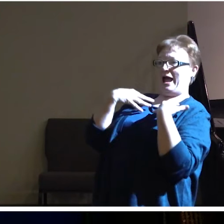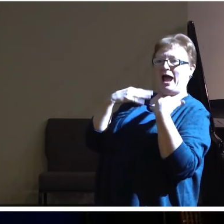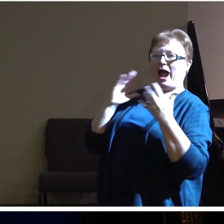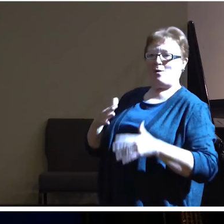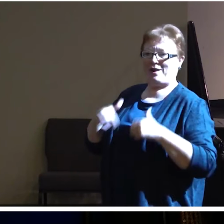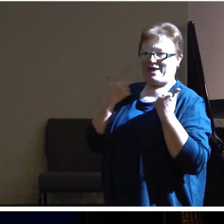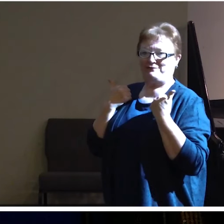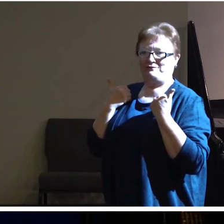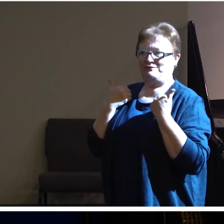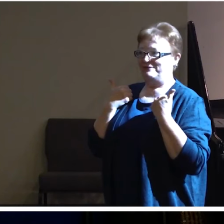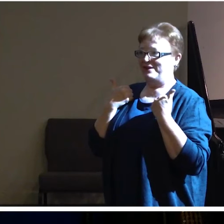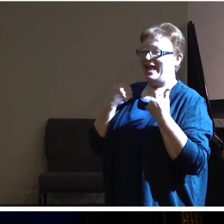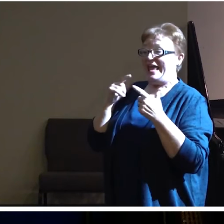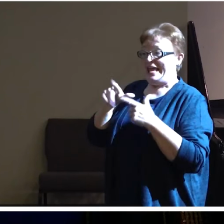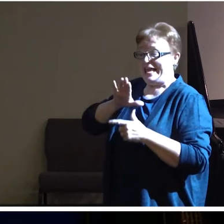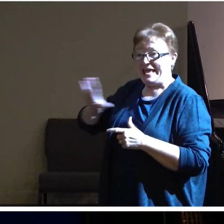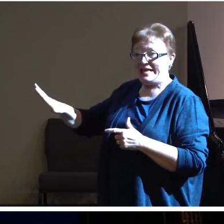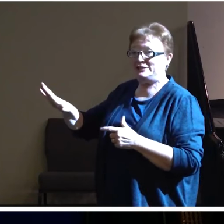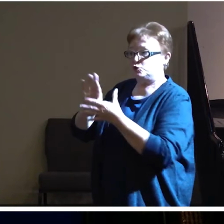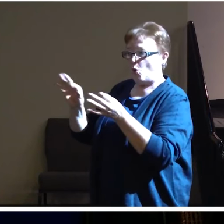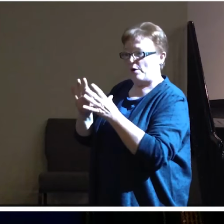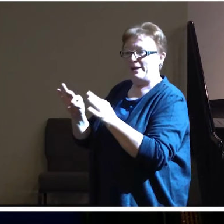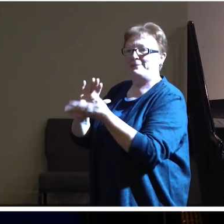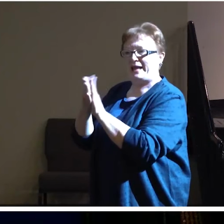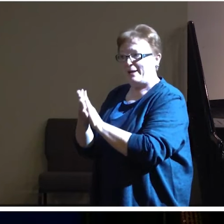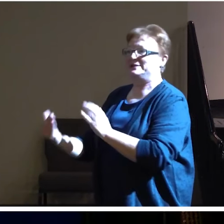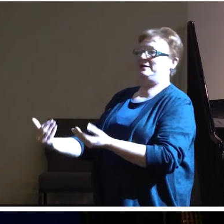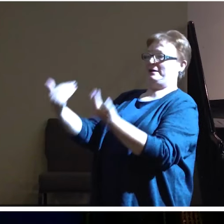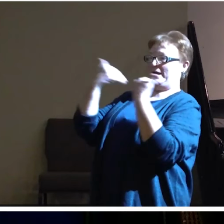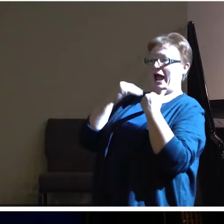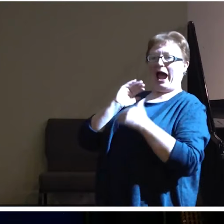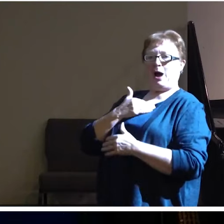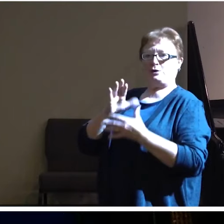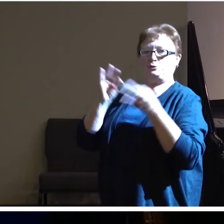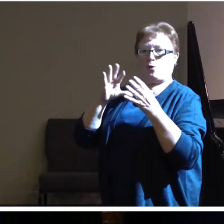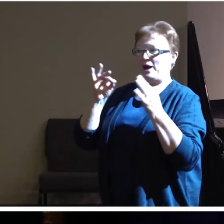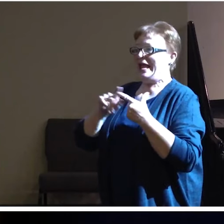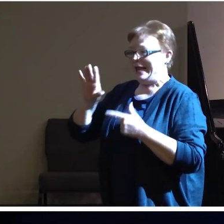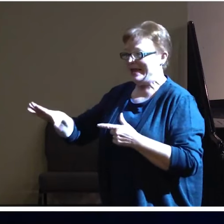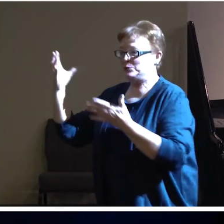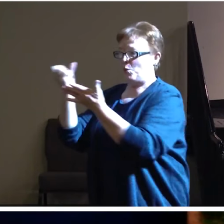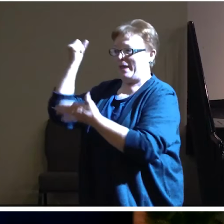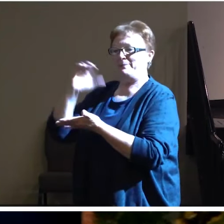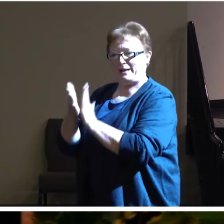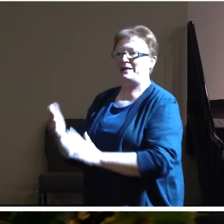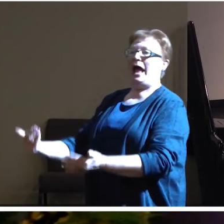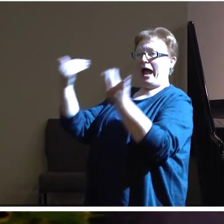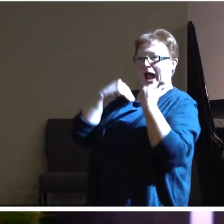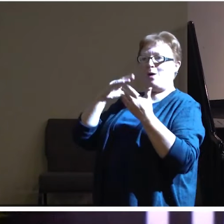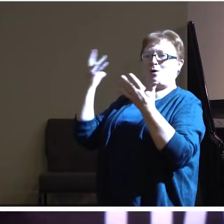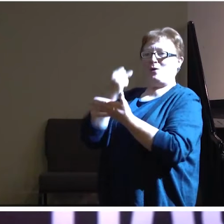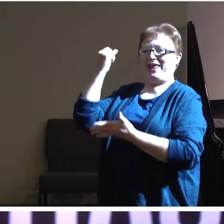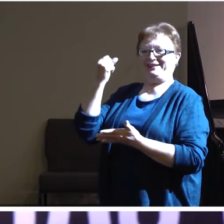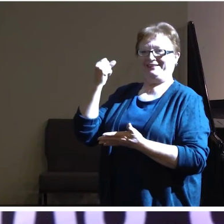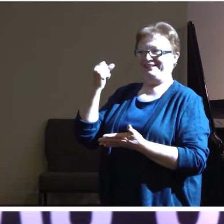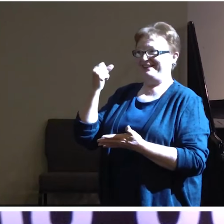experience as well. His story becomes our story. His win becomes our win. His life becomes our life.